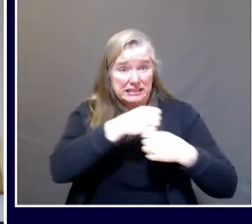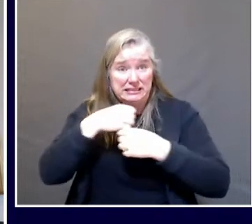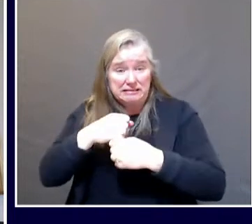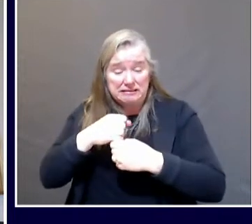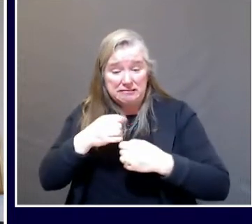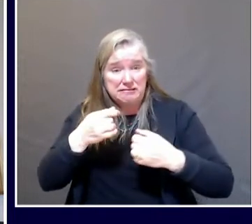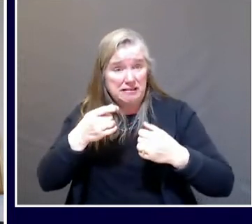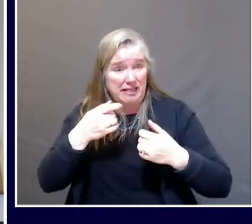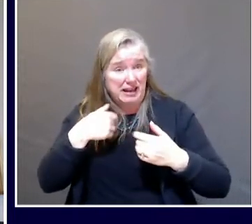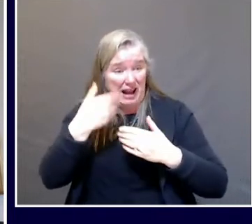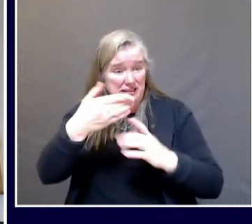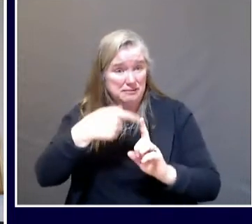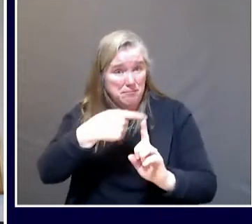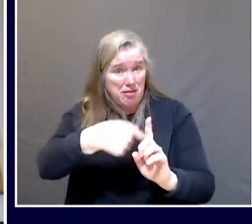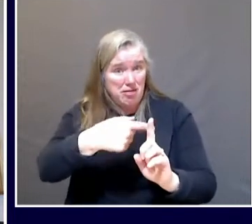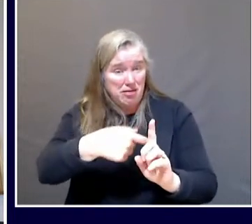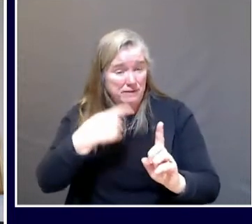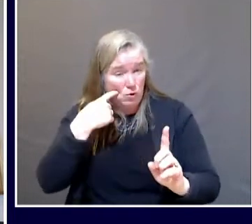indications of that?